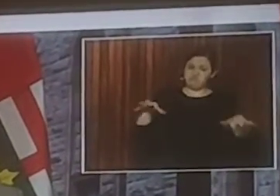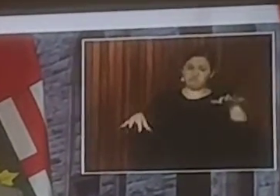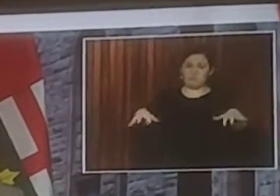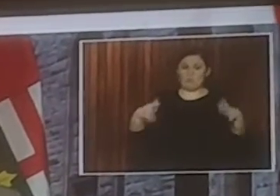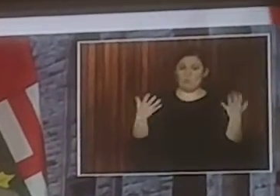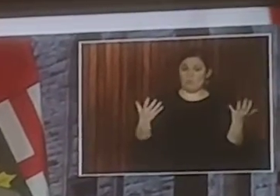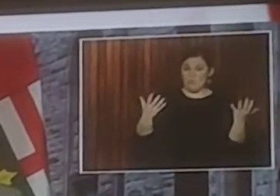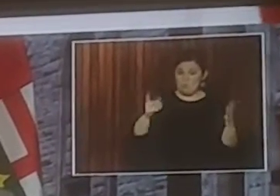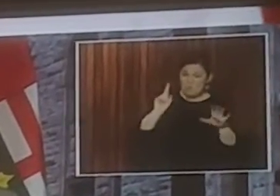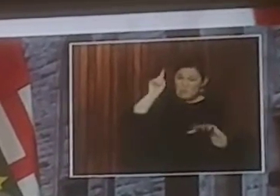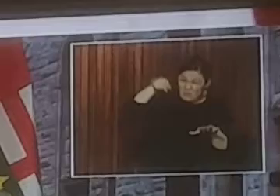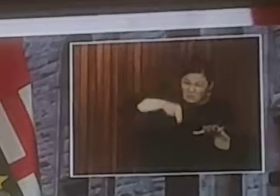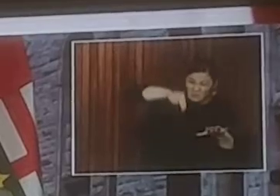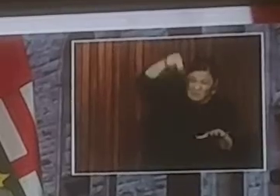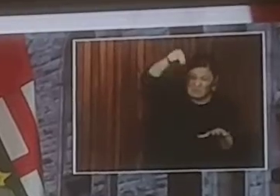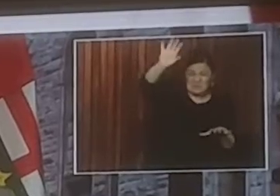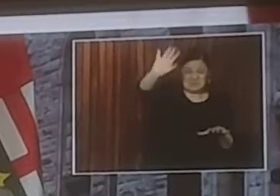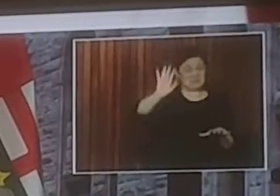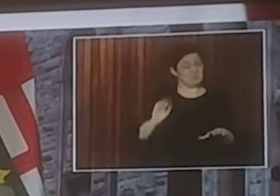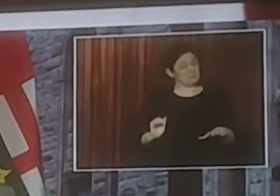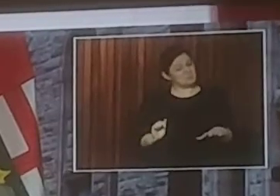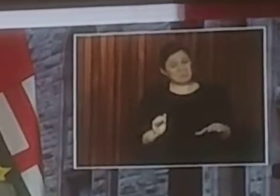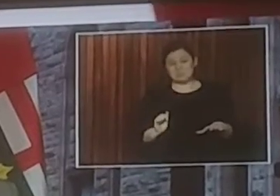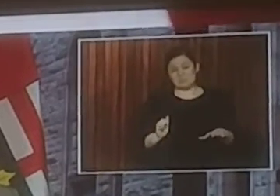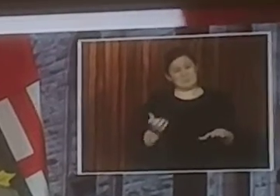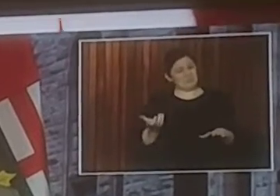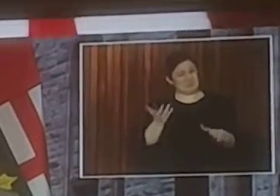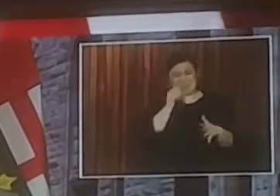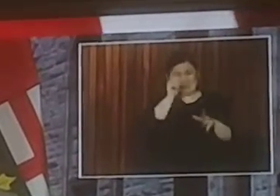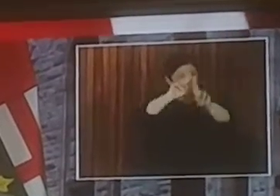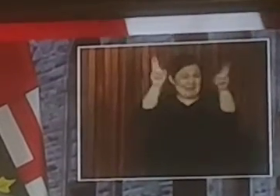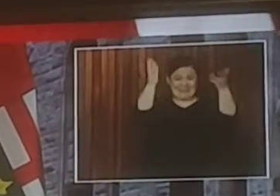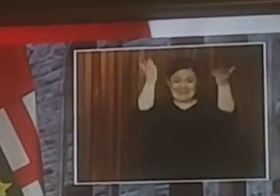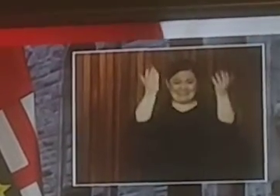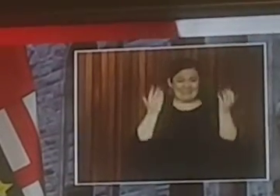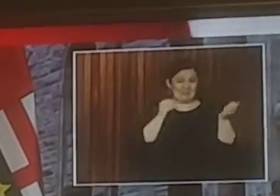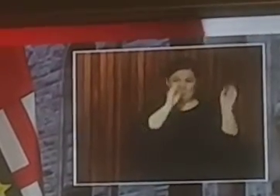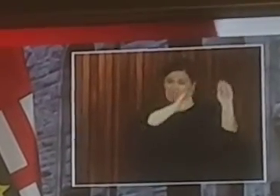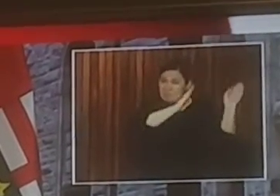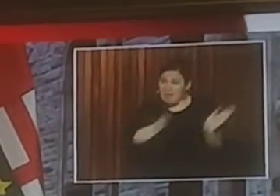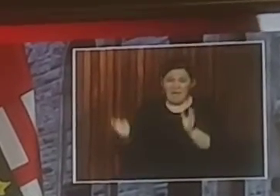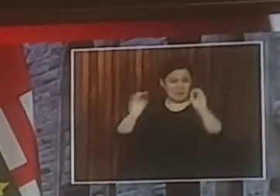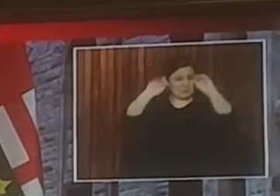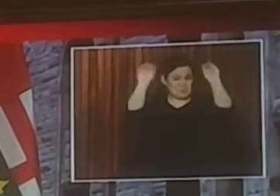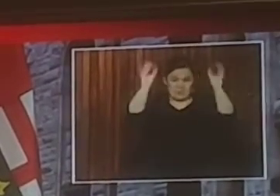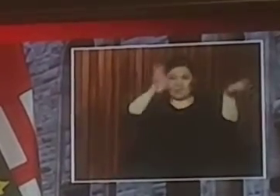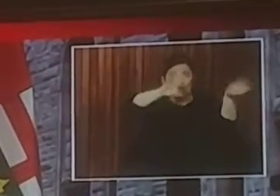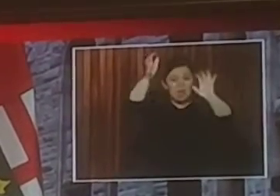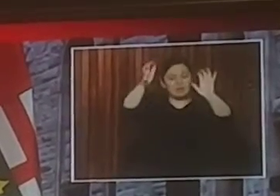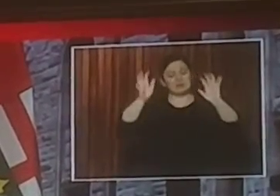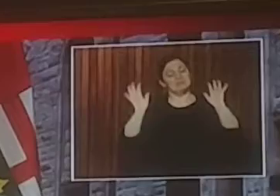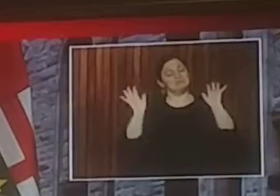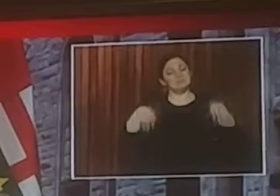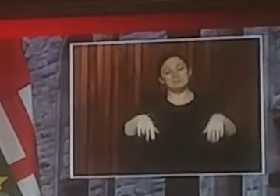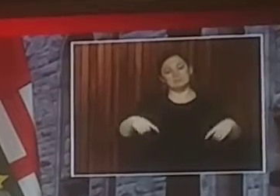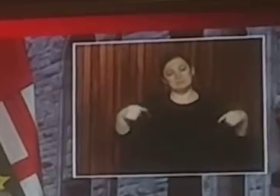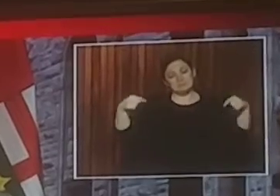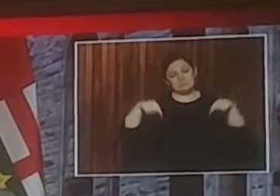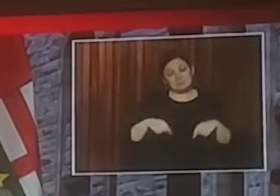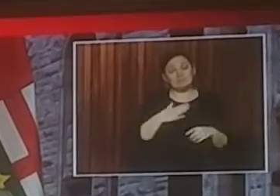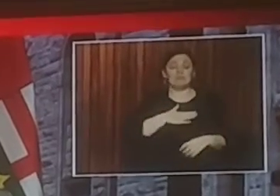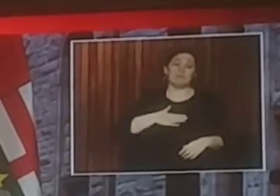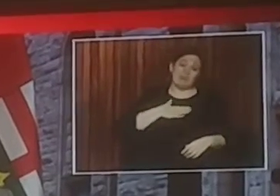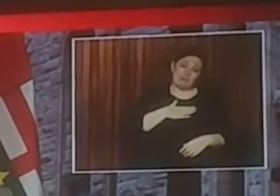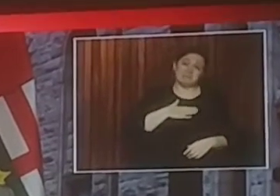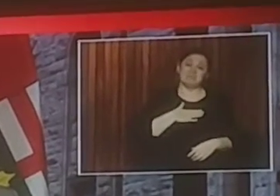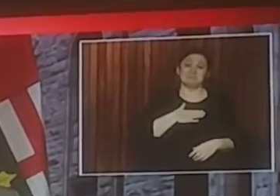deal with, especially in the next 4 to 6 weeks over this time period. So I'd ask you to think seriously about that. It may be